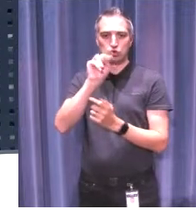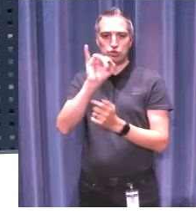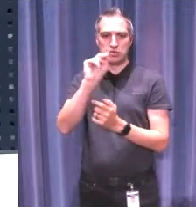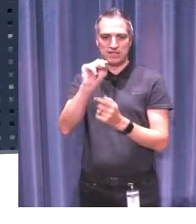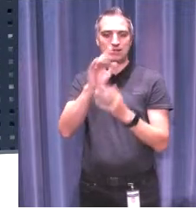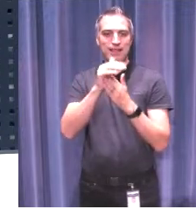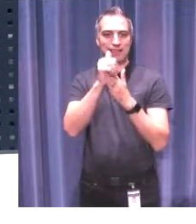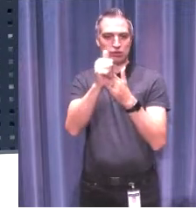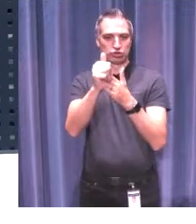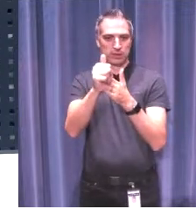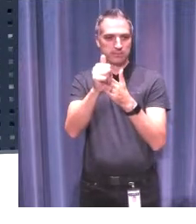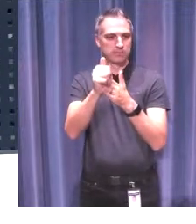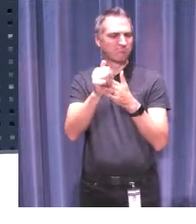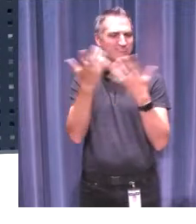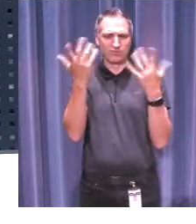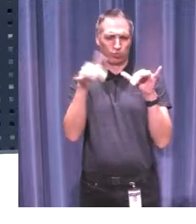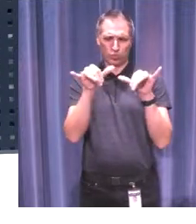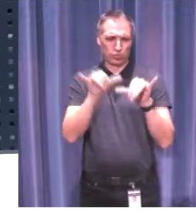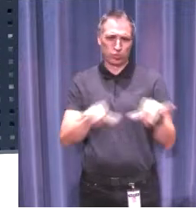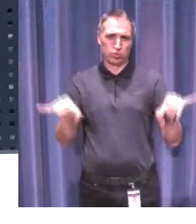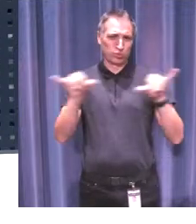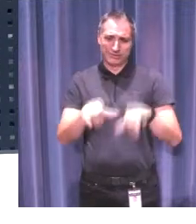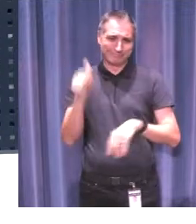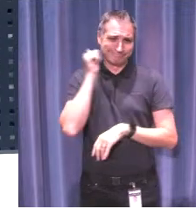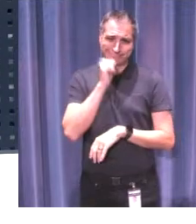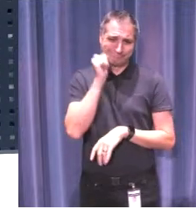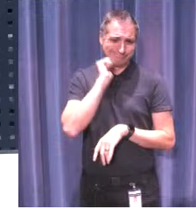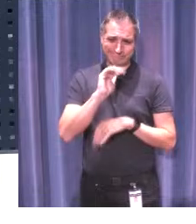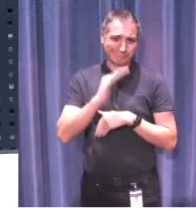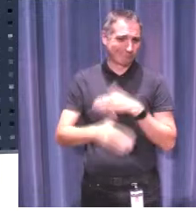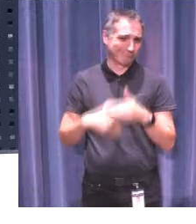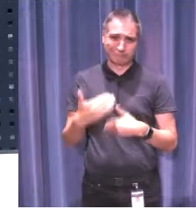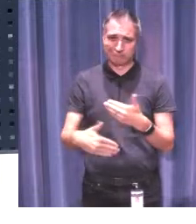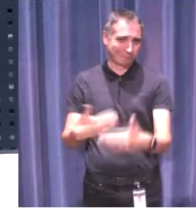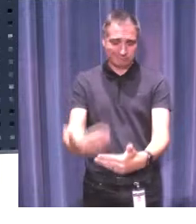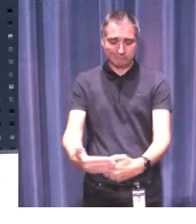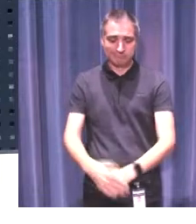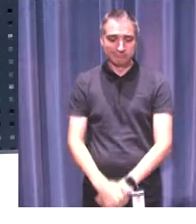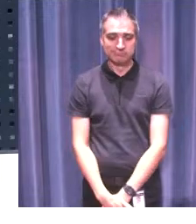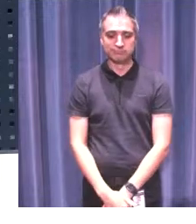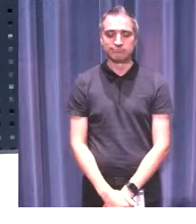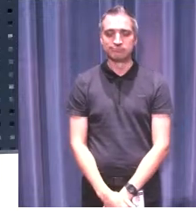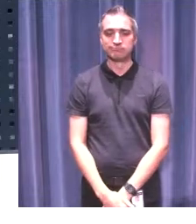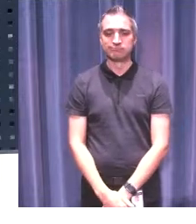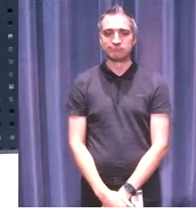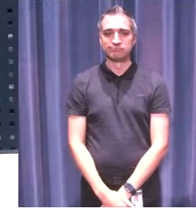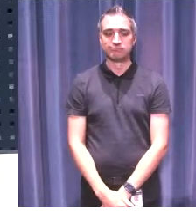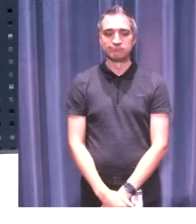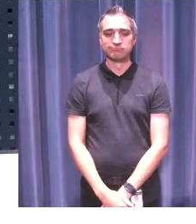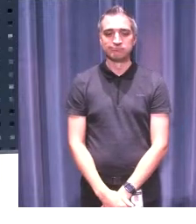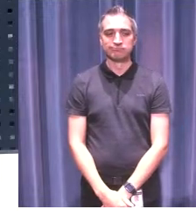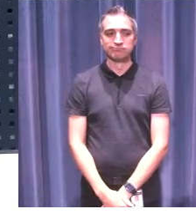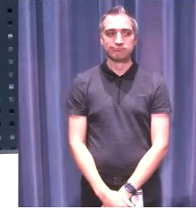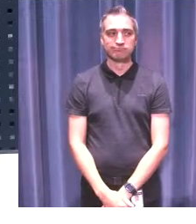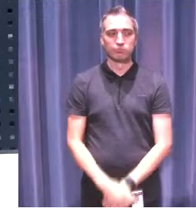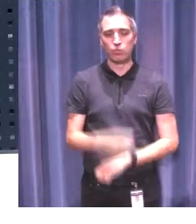a routine, how you do business. I got one quick story. When I went